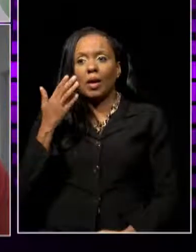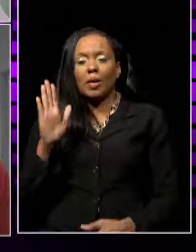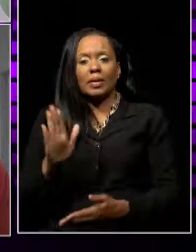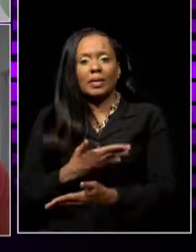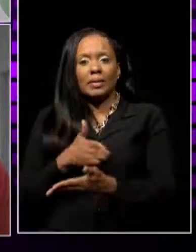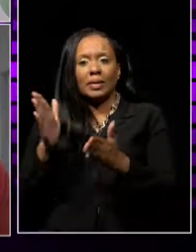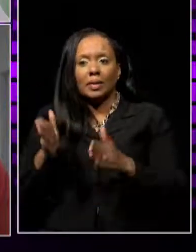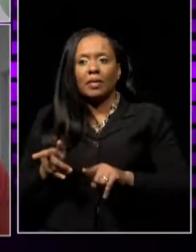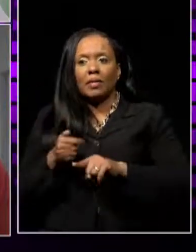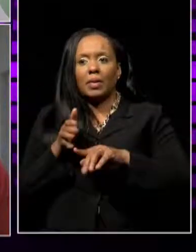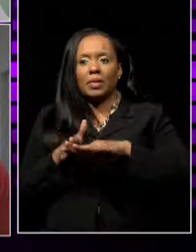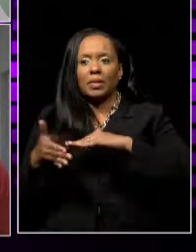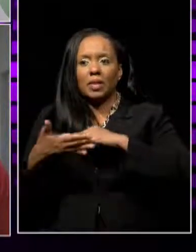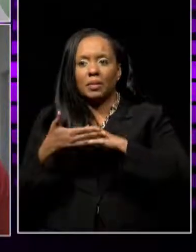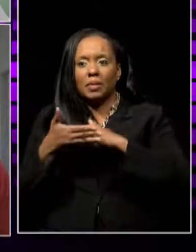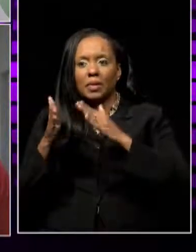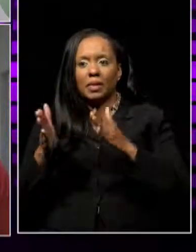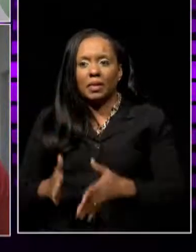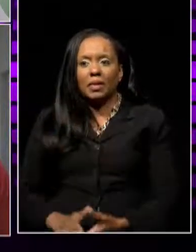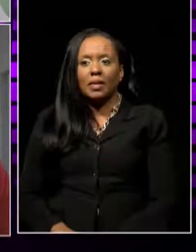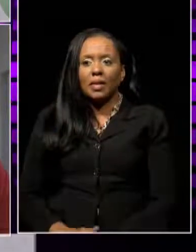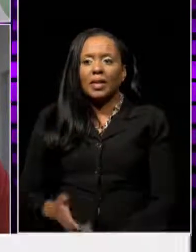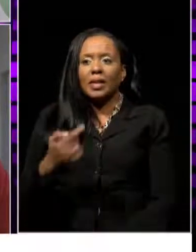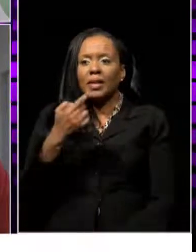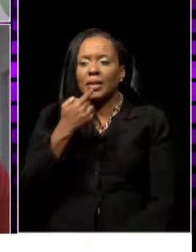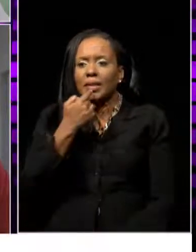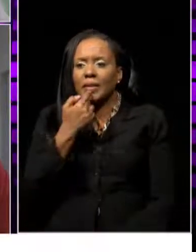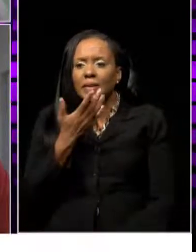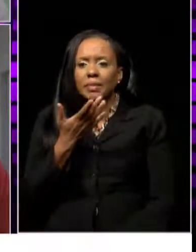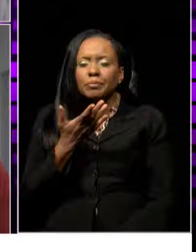was like, "My money, haha," or something like that.